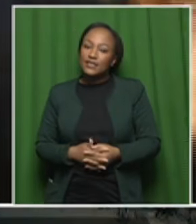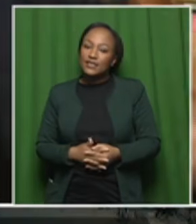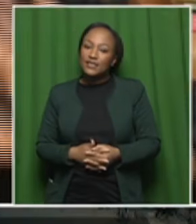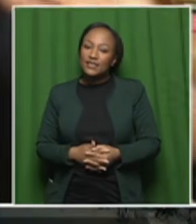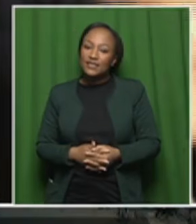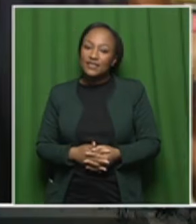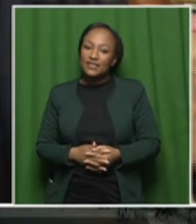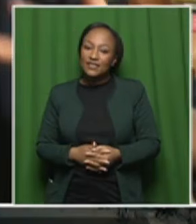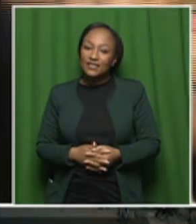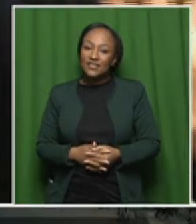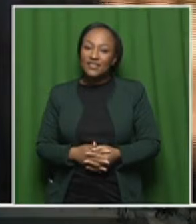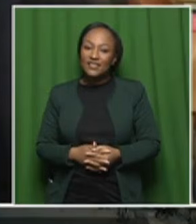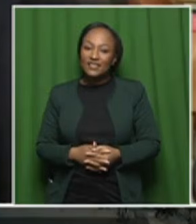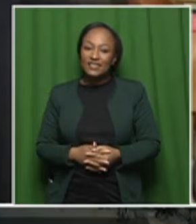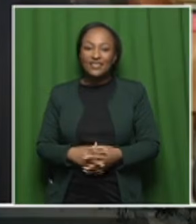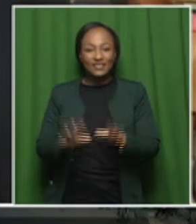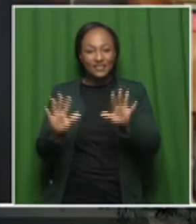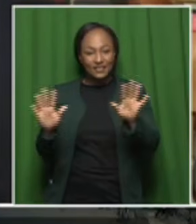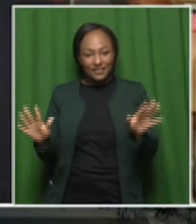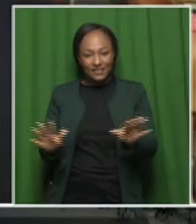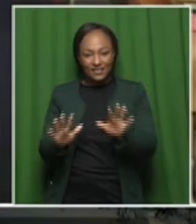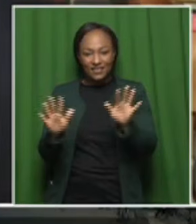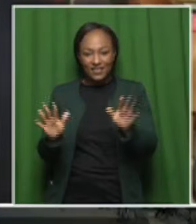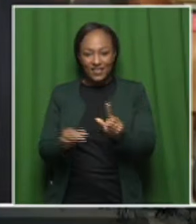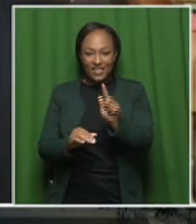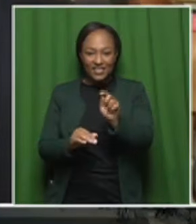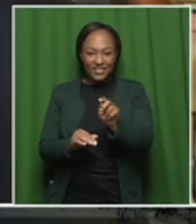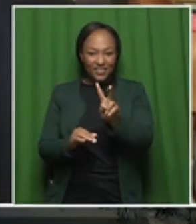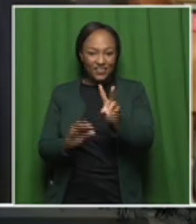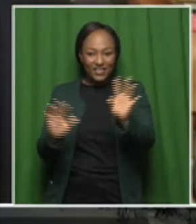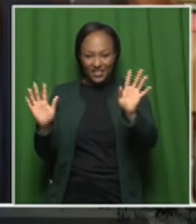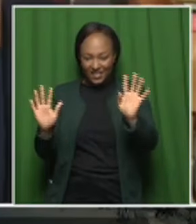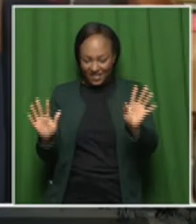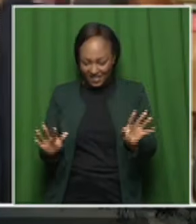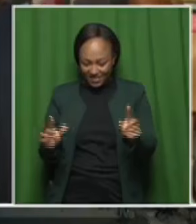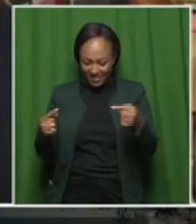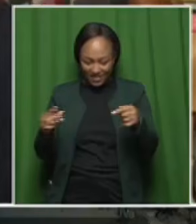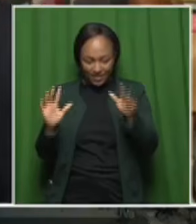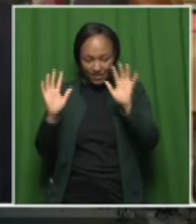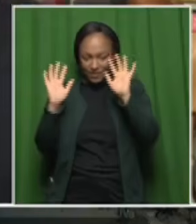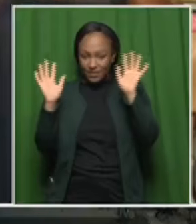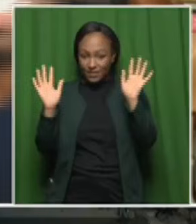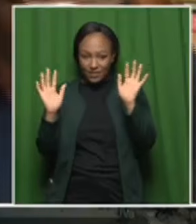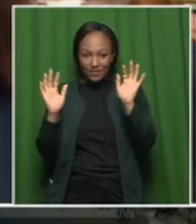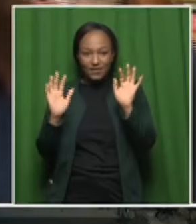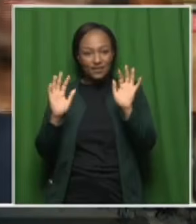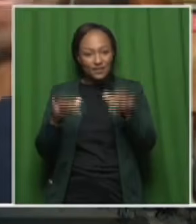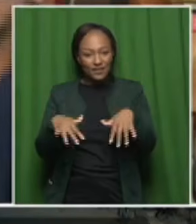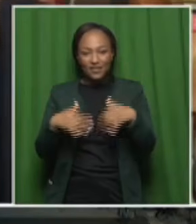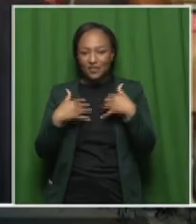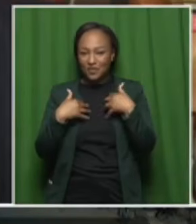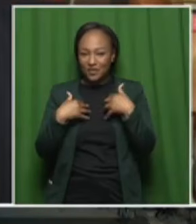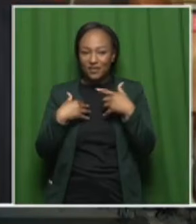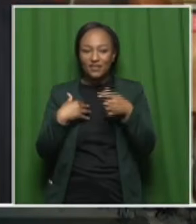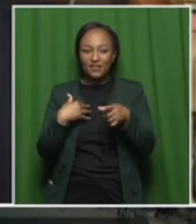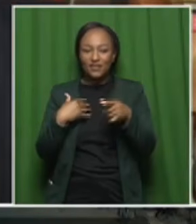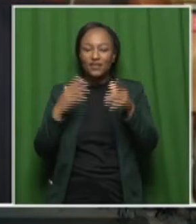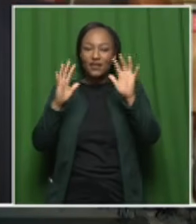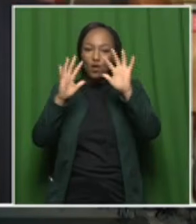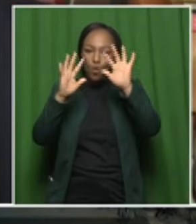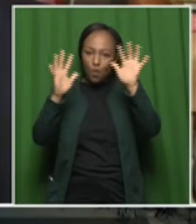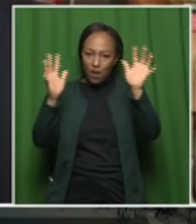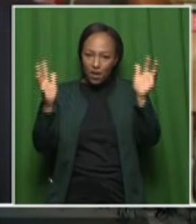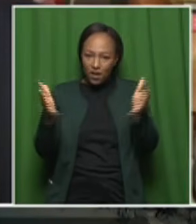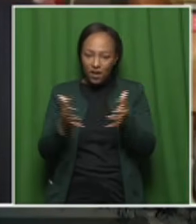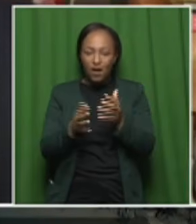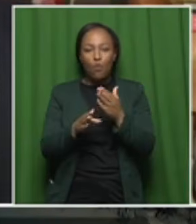okay, TV. Sorry, you guys can. No. You're doing so great. No. Don't worry, Simphiwe. The world. Your